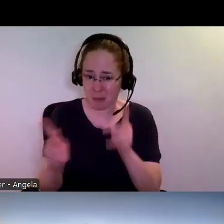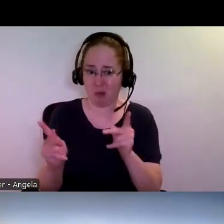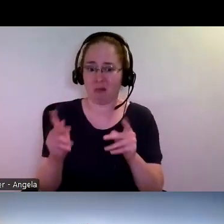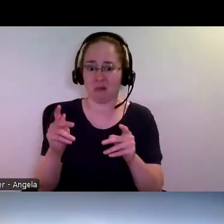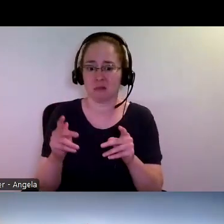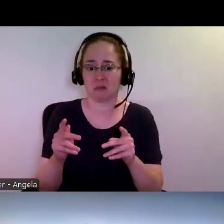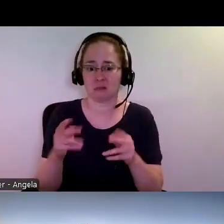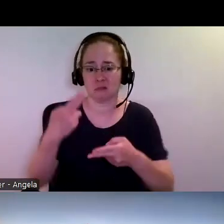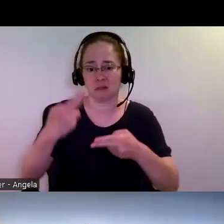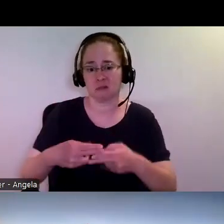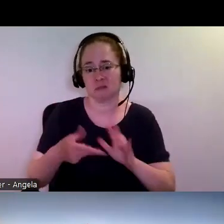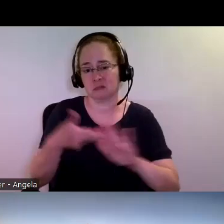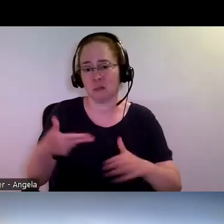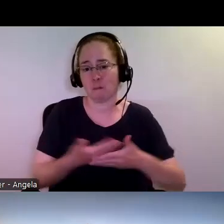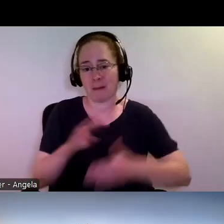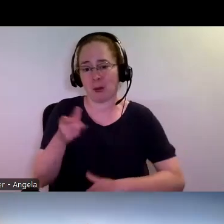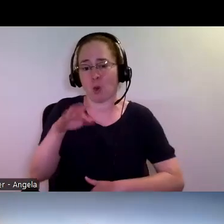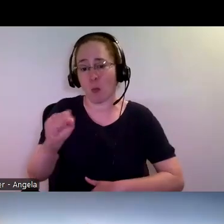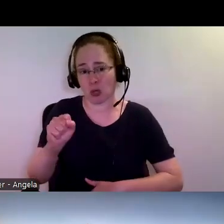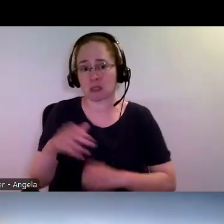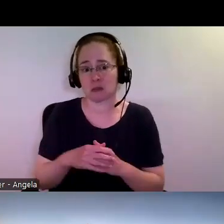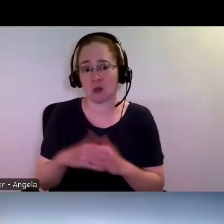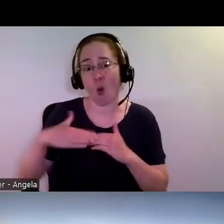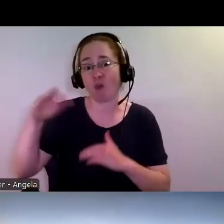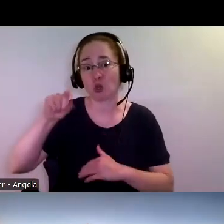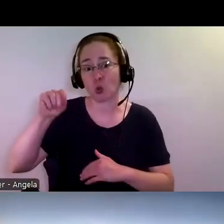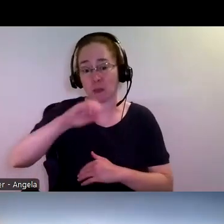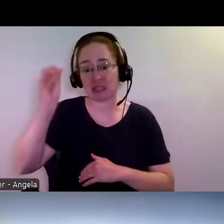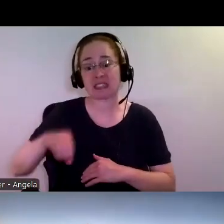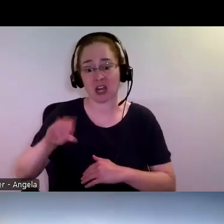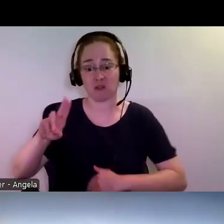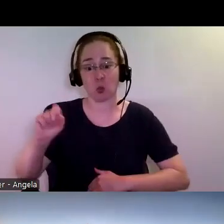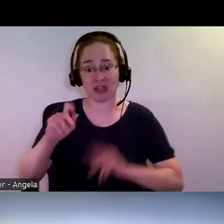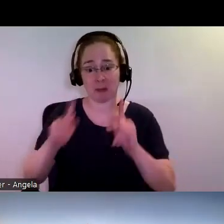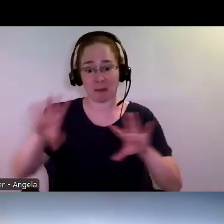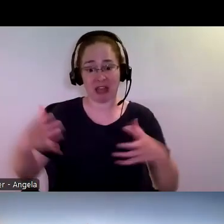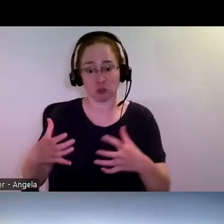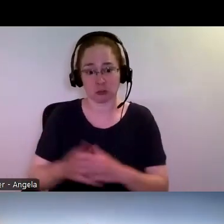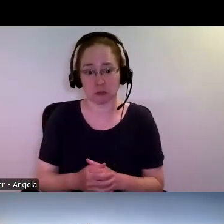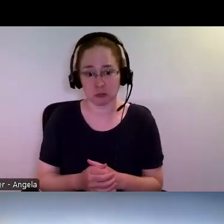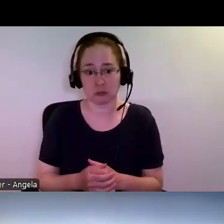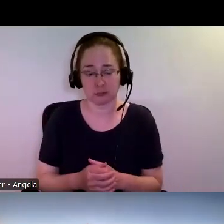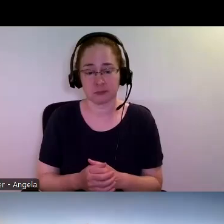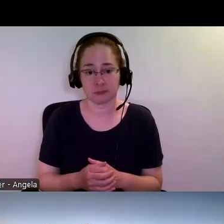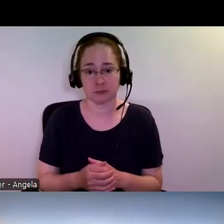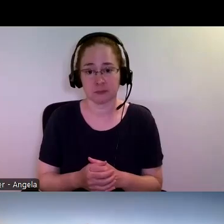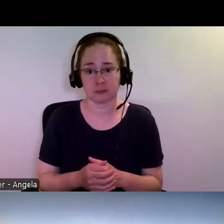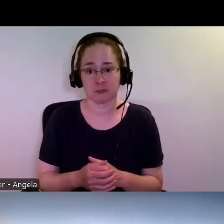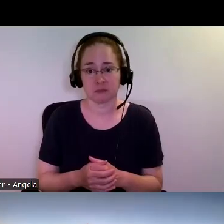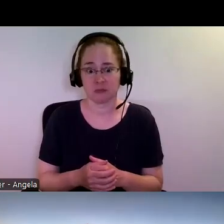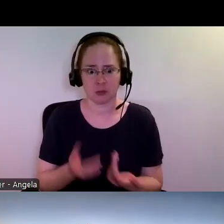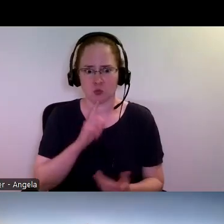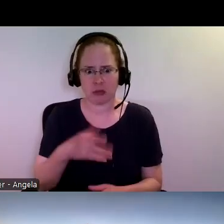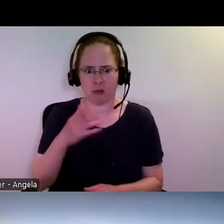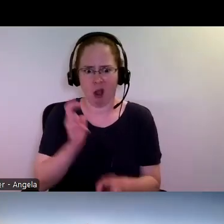they account for well over 20% of the US population. And so it's hard to ignore